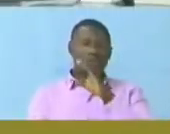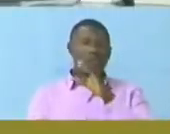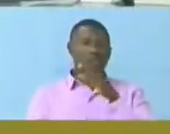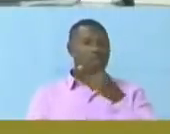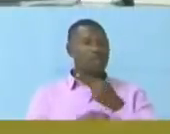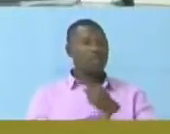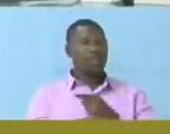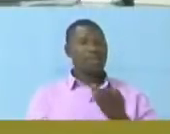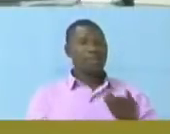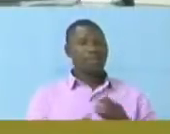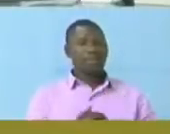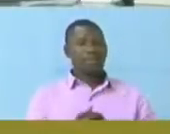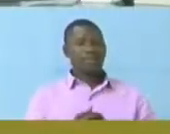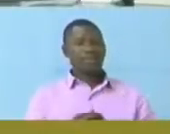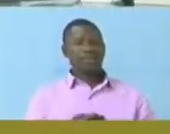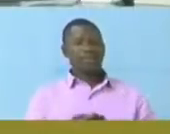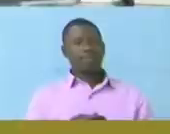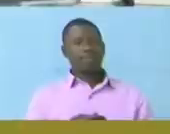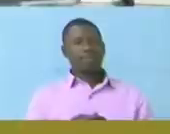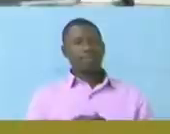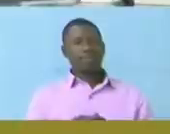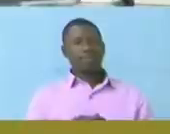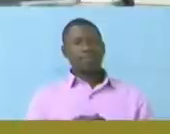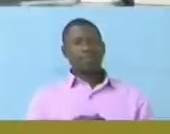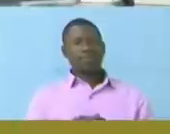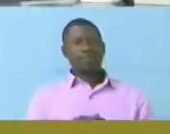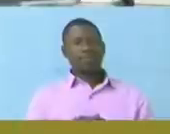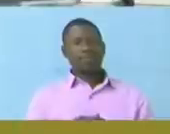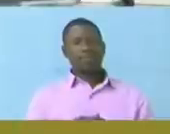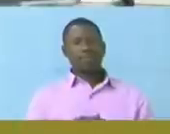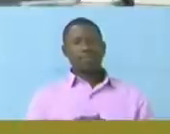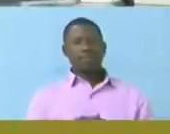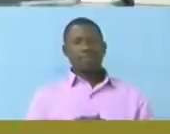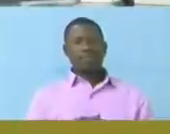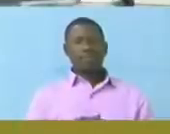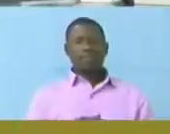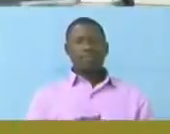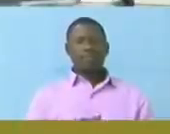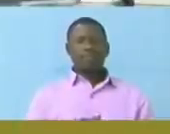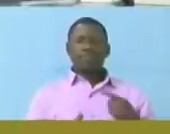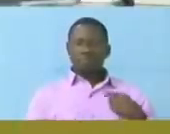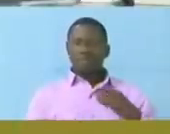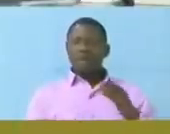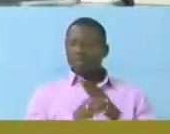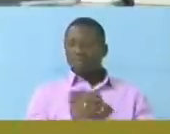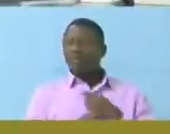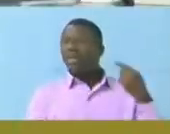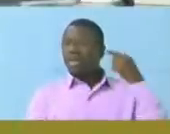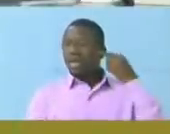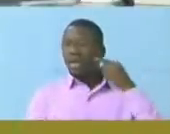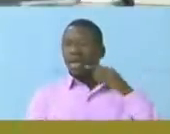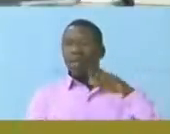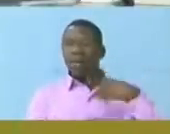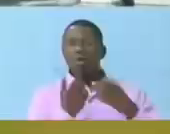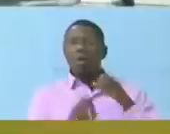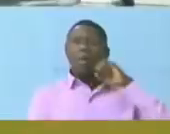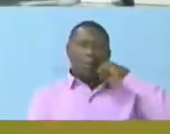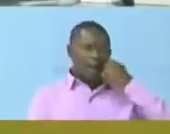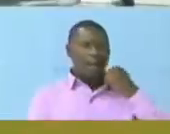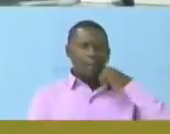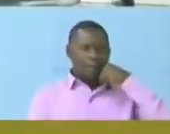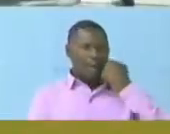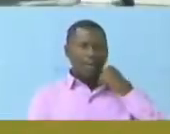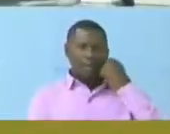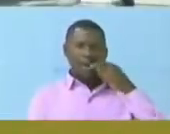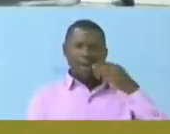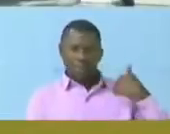2014 junglers. I've been hearing black, but not junglers. Meta memoila wolen black munu ka fem